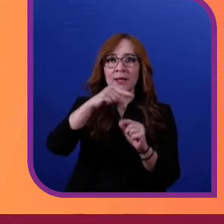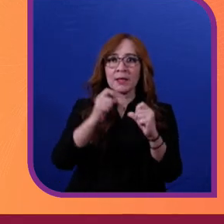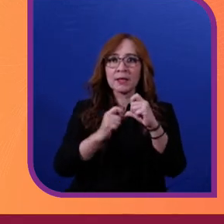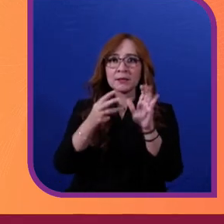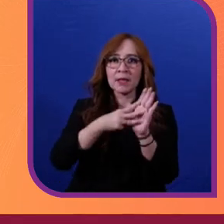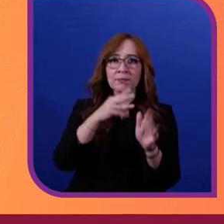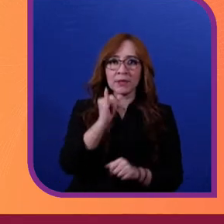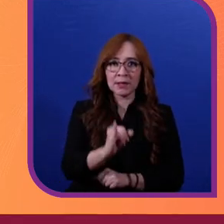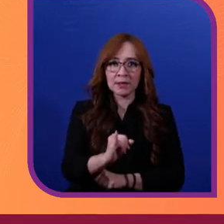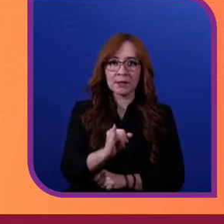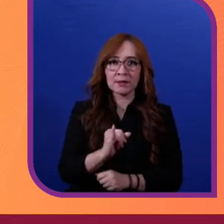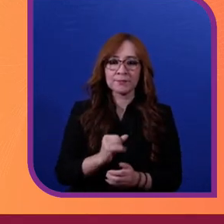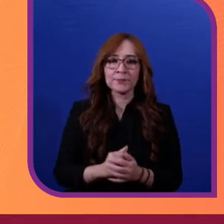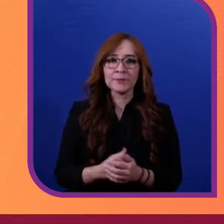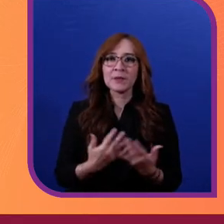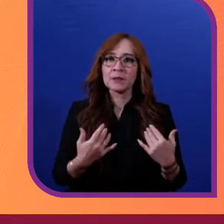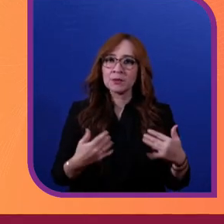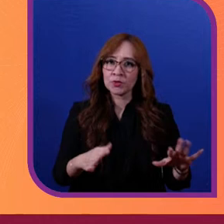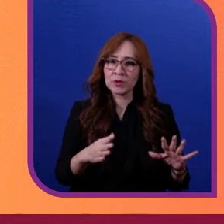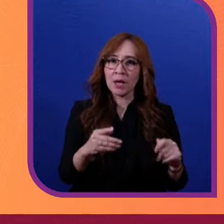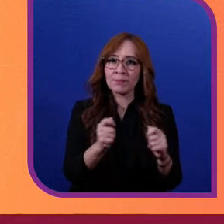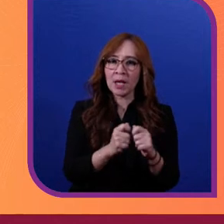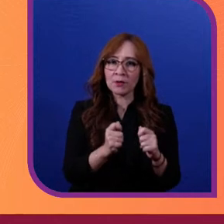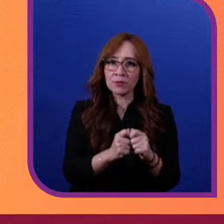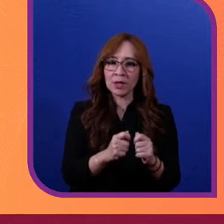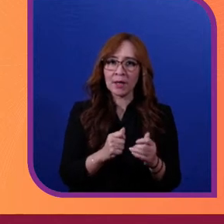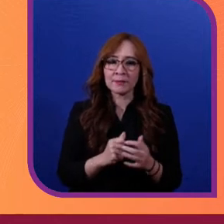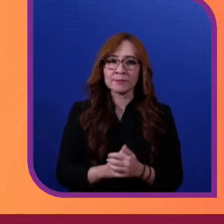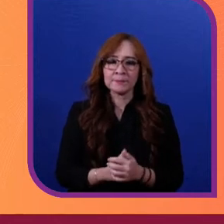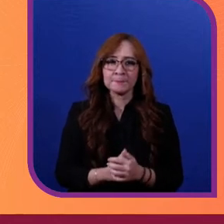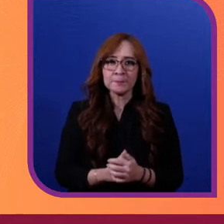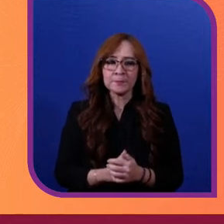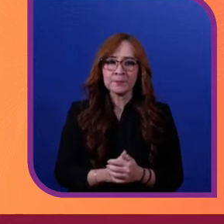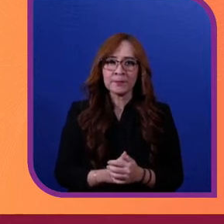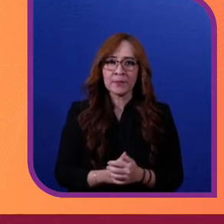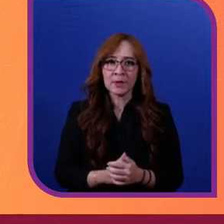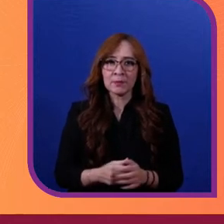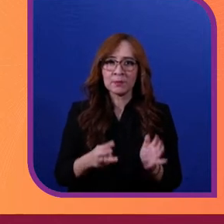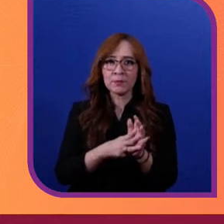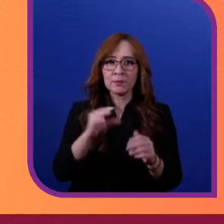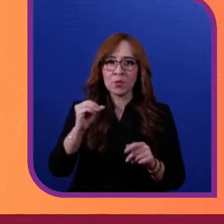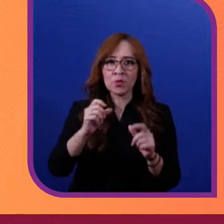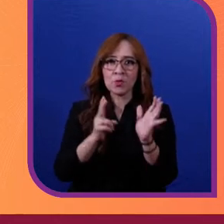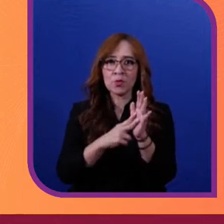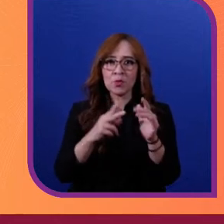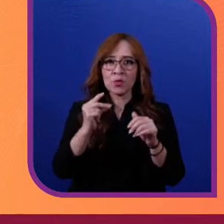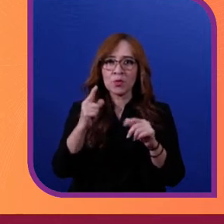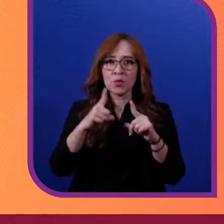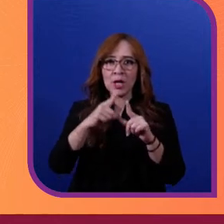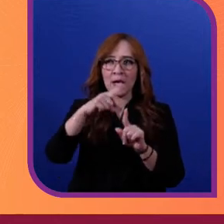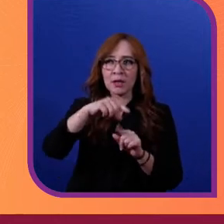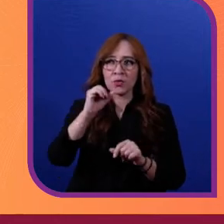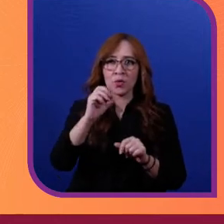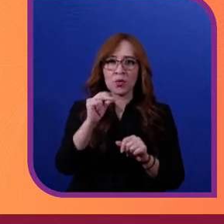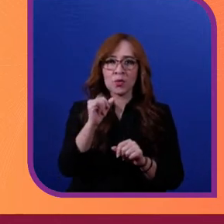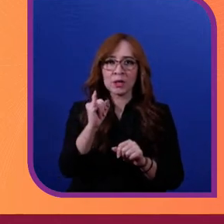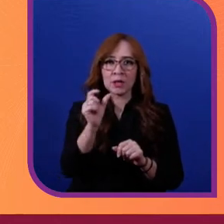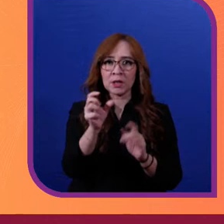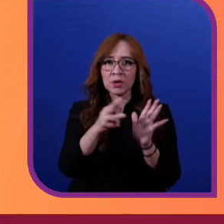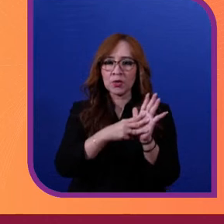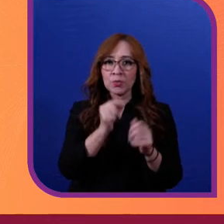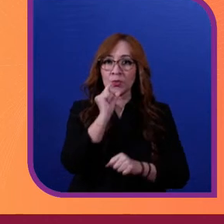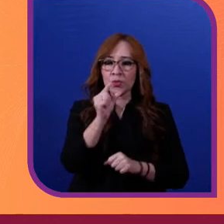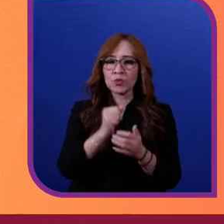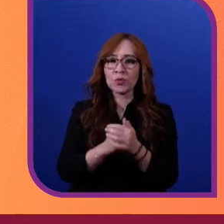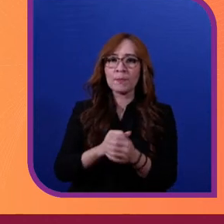moratorium ya intense of providing Finance 20 power plant Project sample starting the